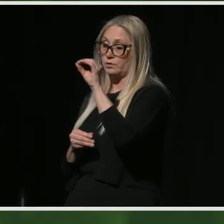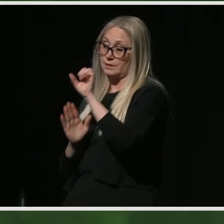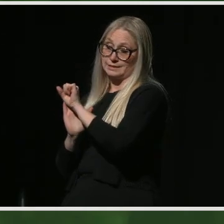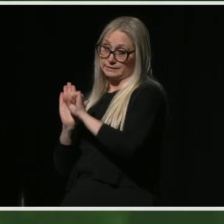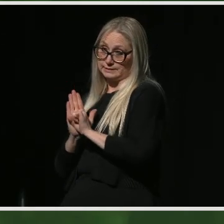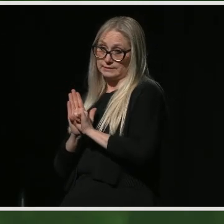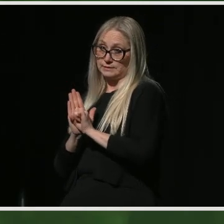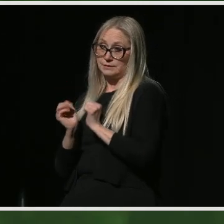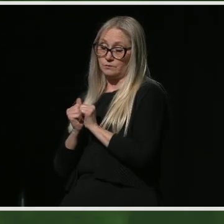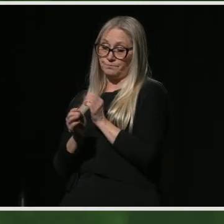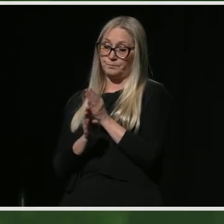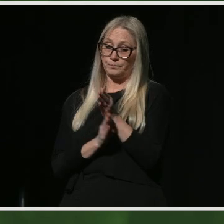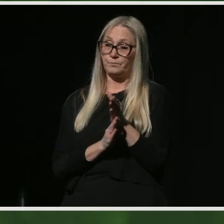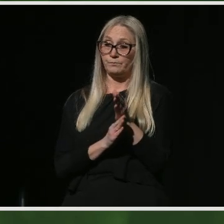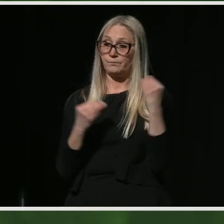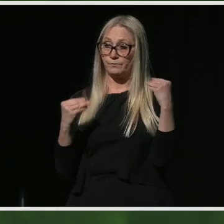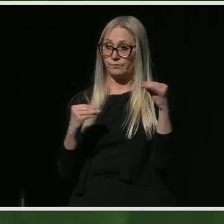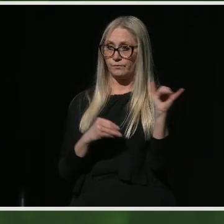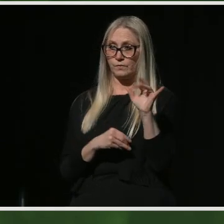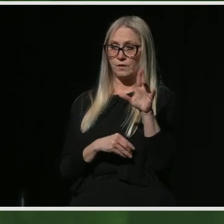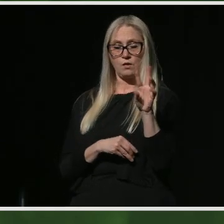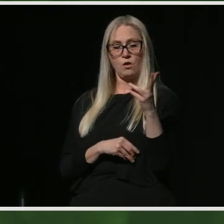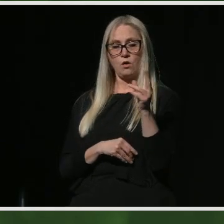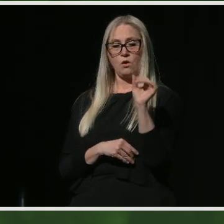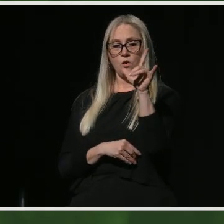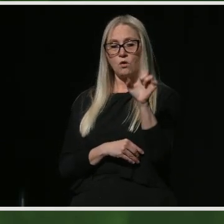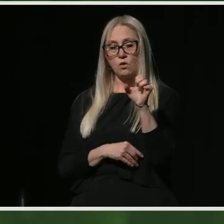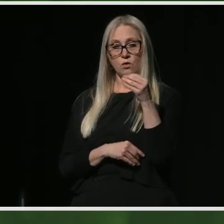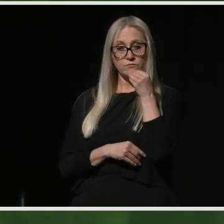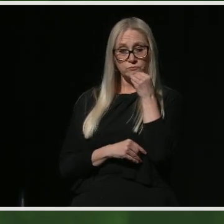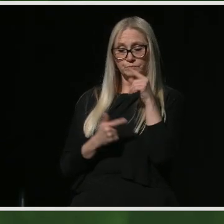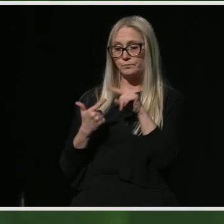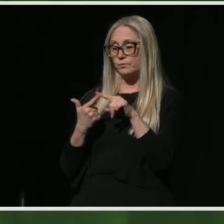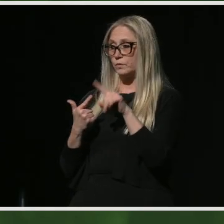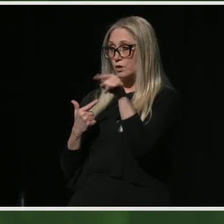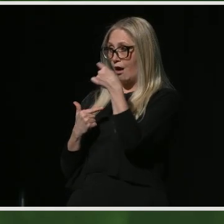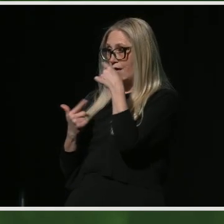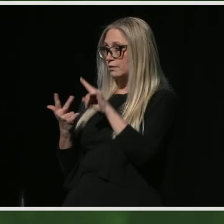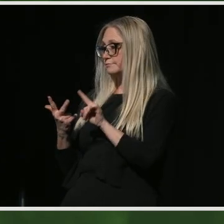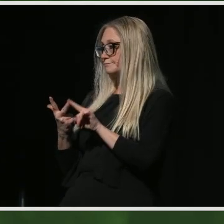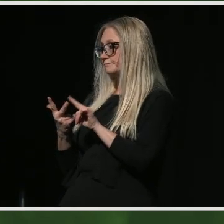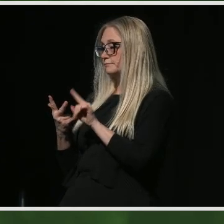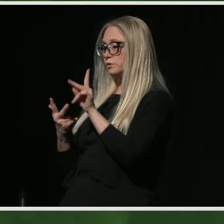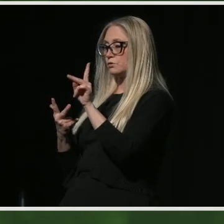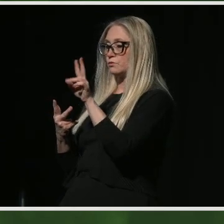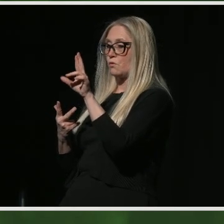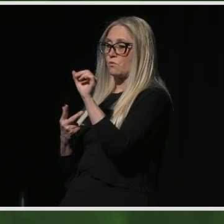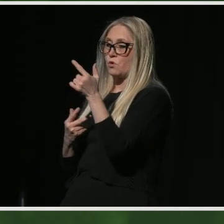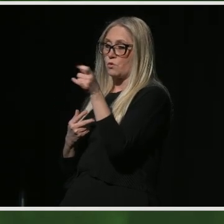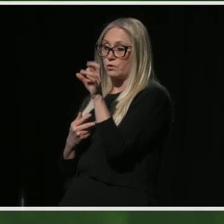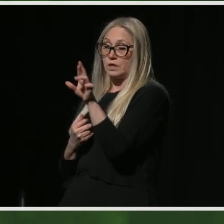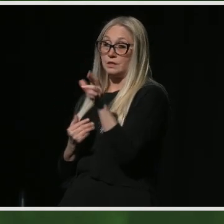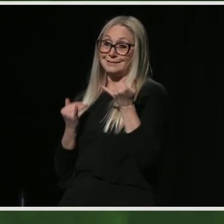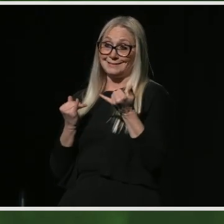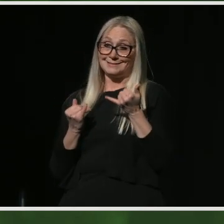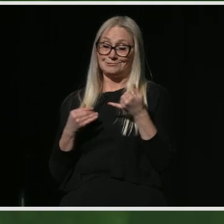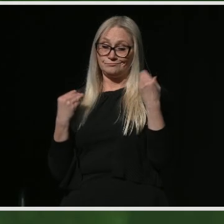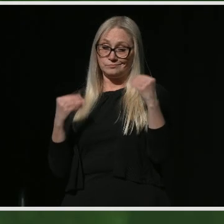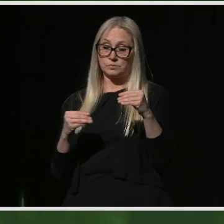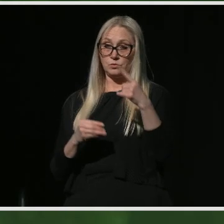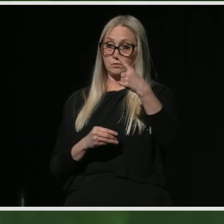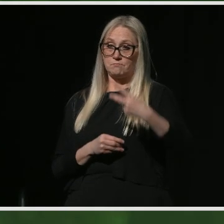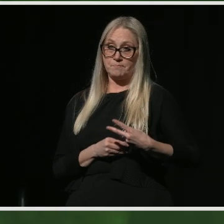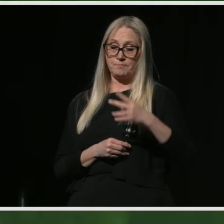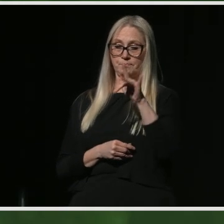retailers including Whole Foods Market, Target, and Kroger. To date, we've sold 500,000 units of